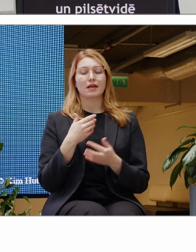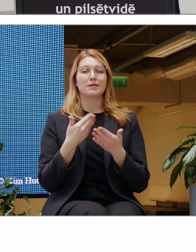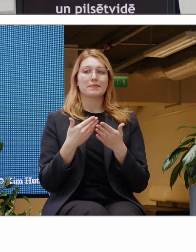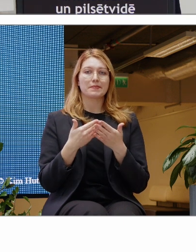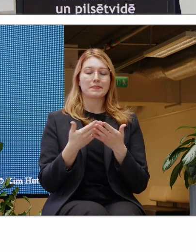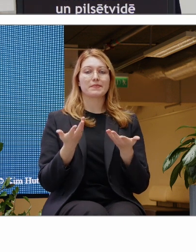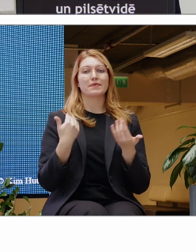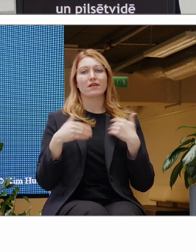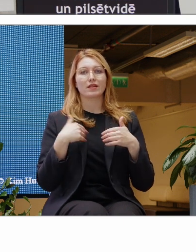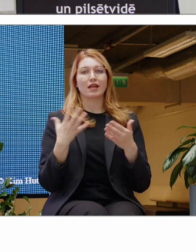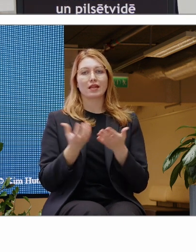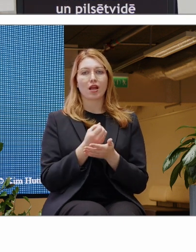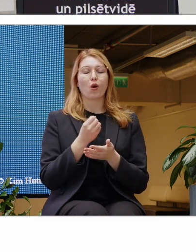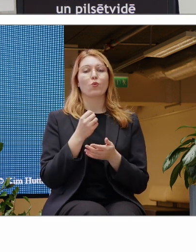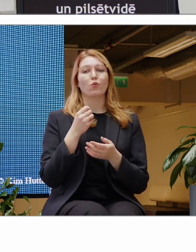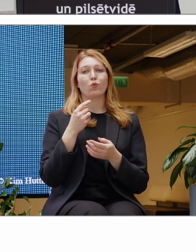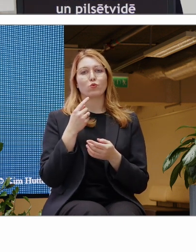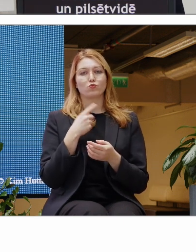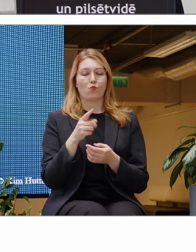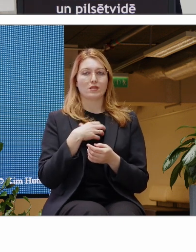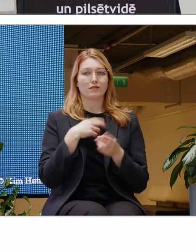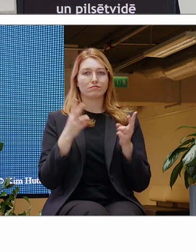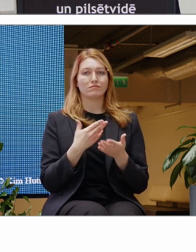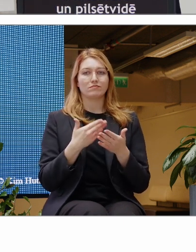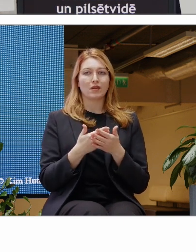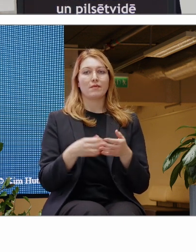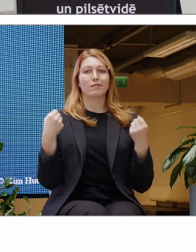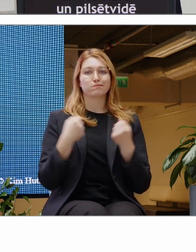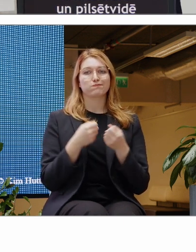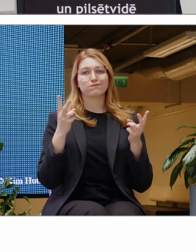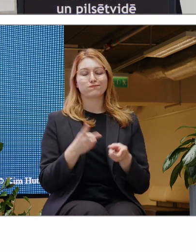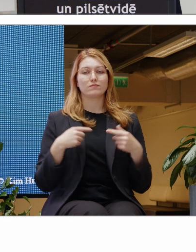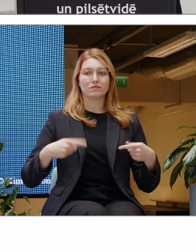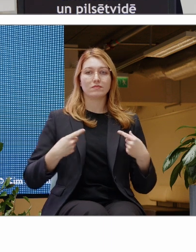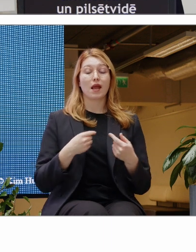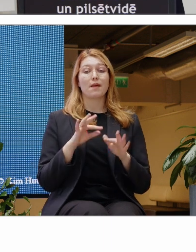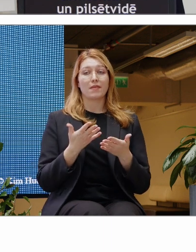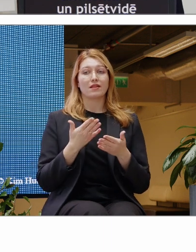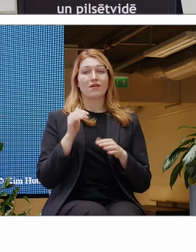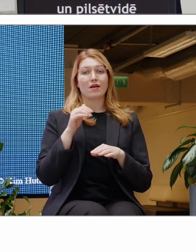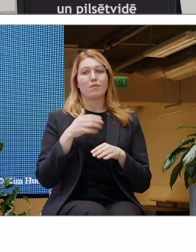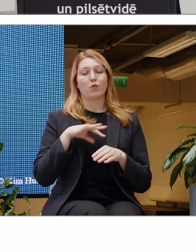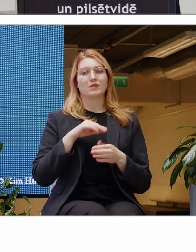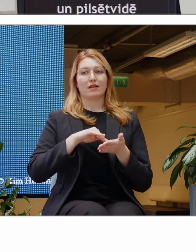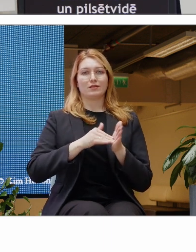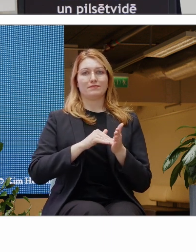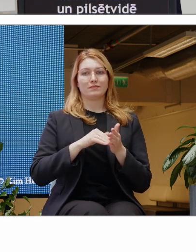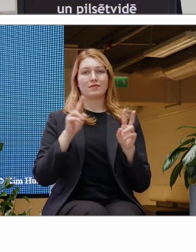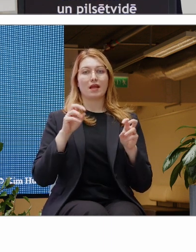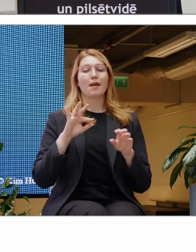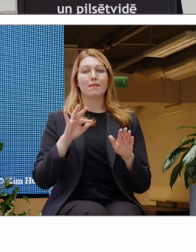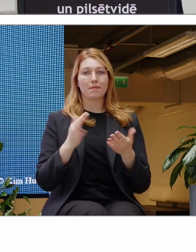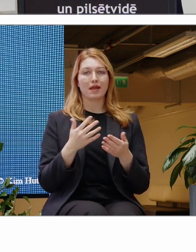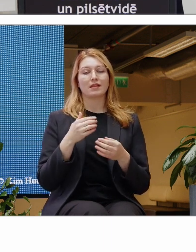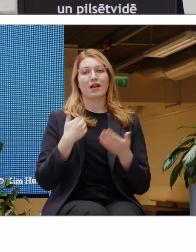and we give them a disability label, a wheelchair, crutches, we give them a condition. But actually, it's the social model of disability